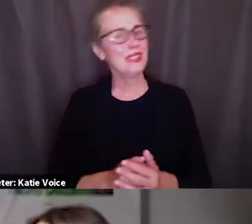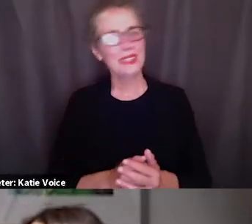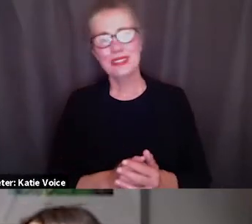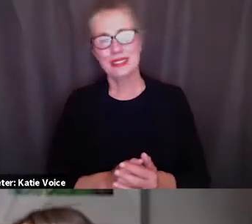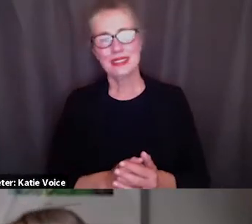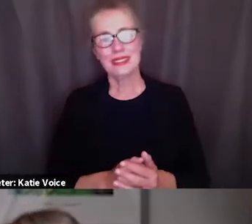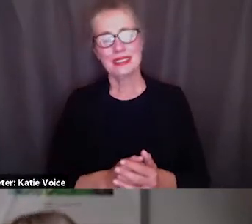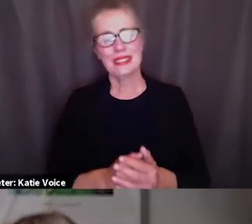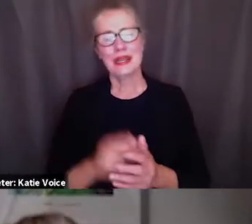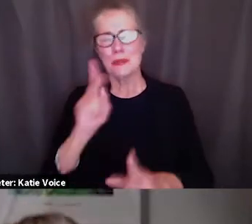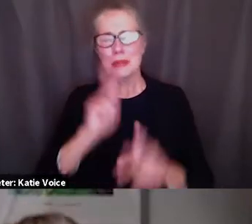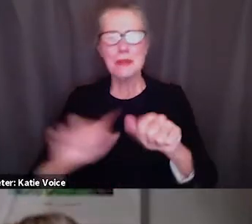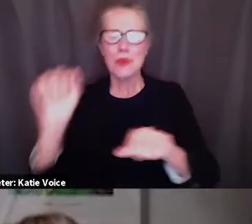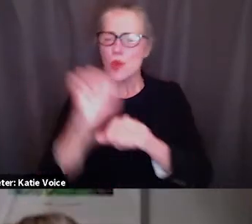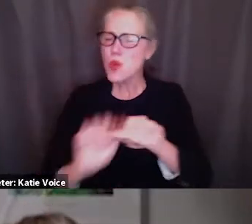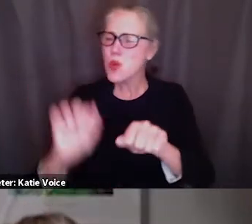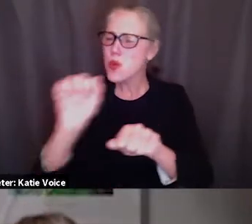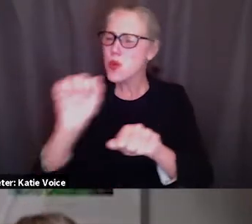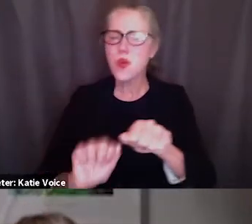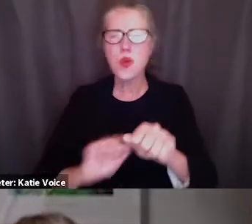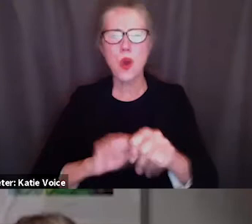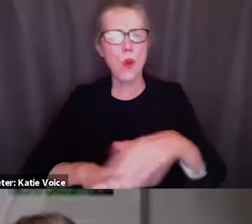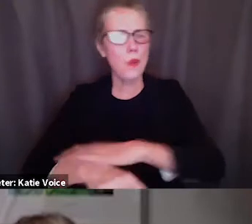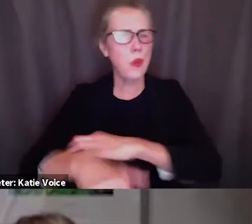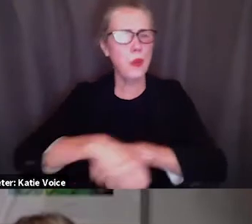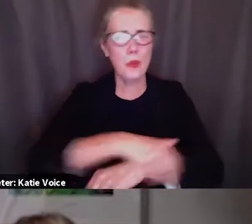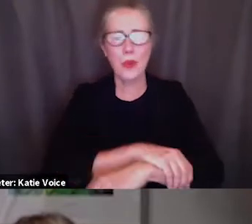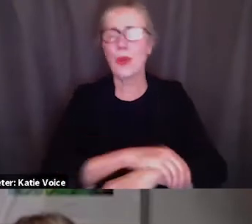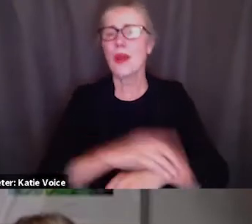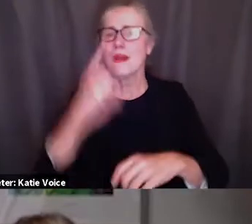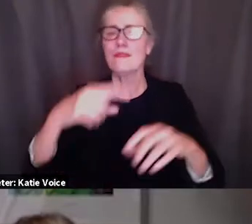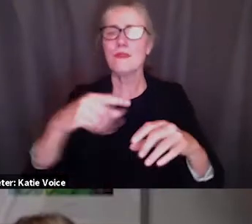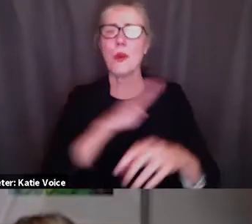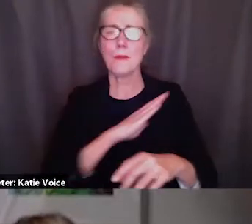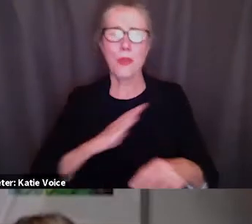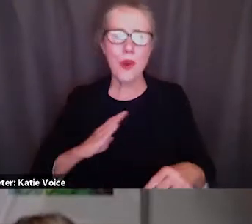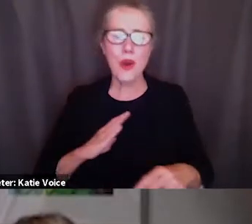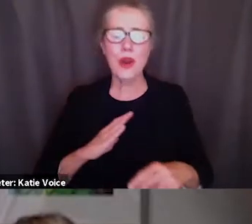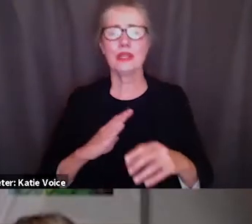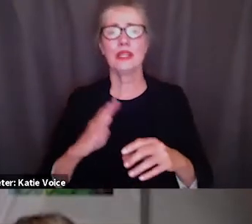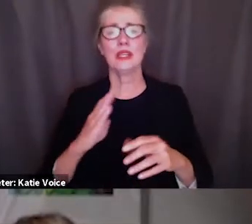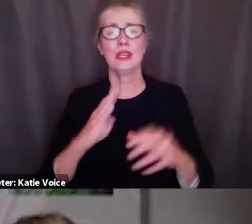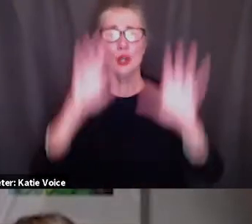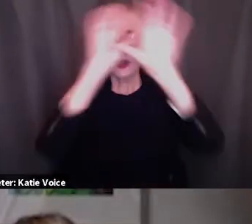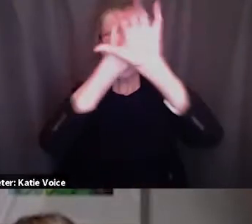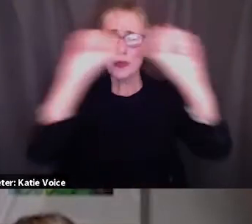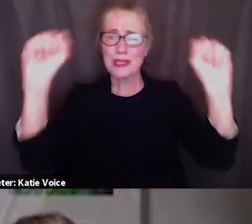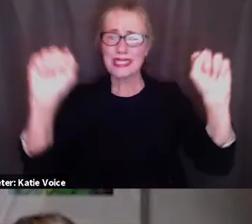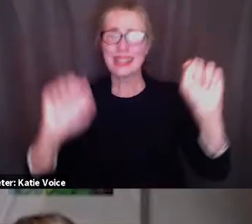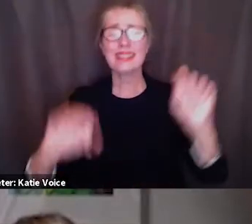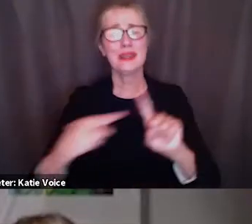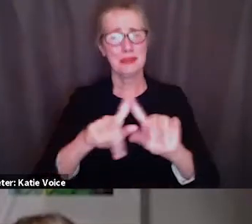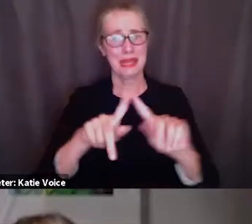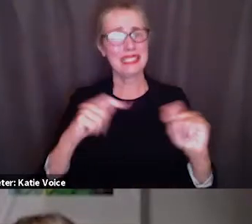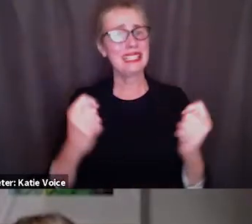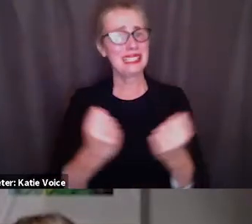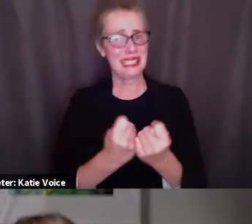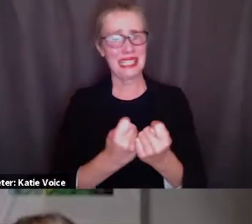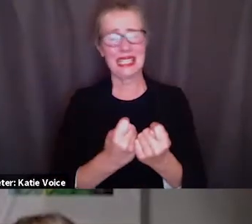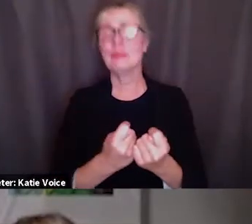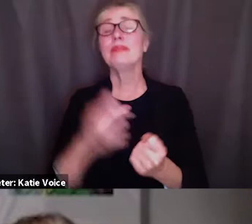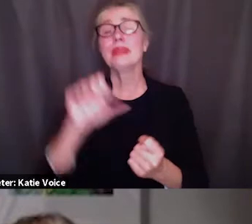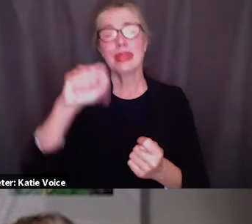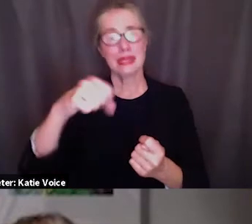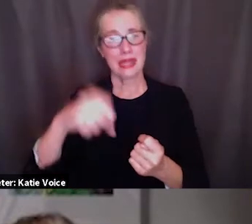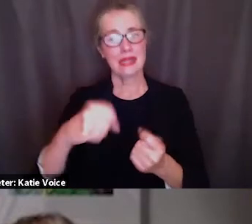the dedicated and hardworking board, superintendent, and team who make all of that happen. Yes, we have continued to